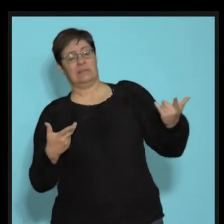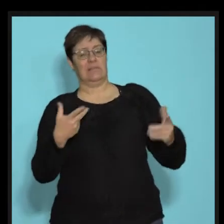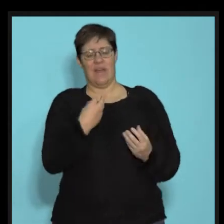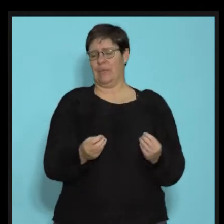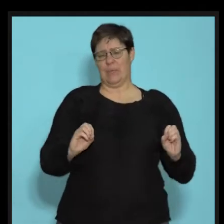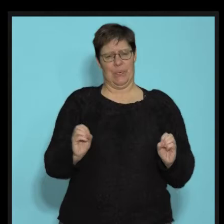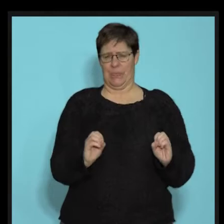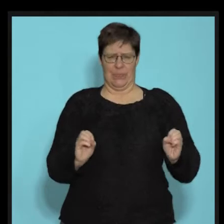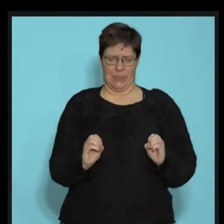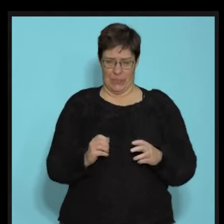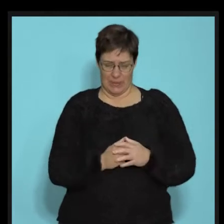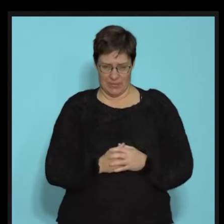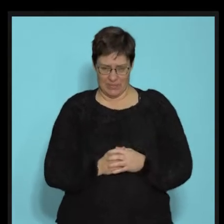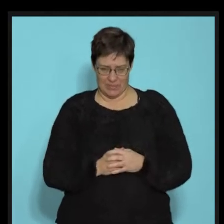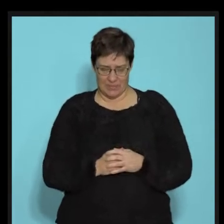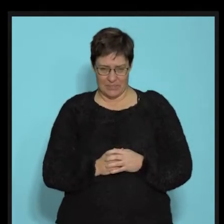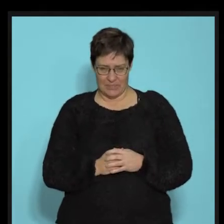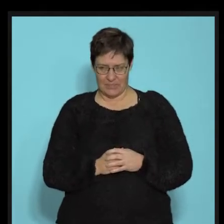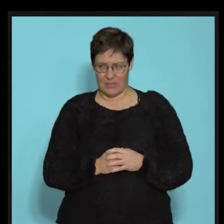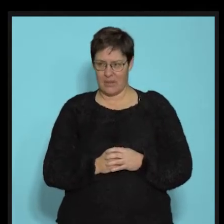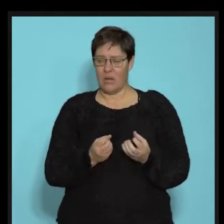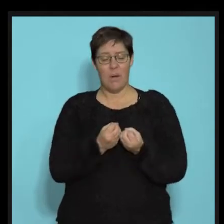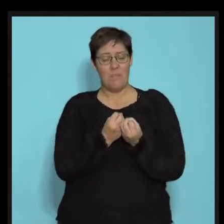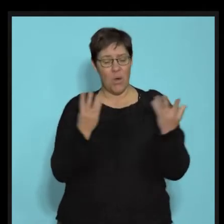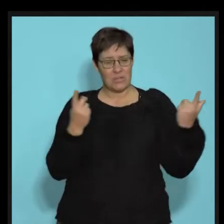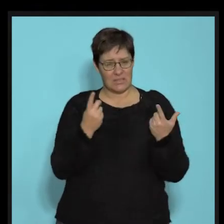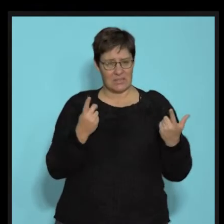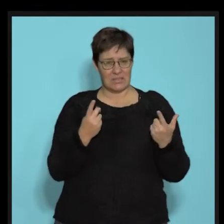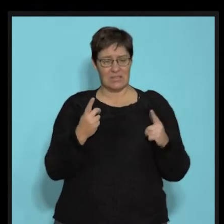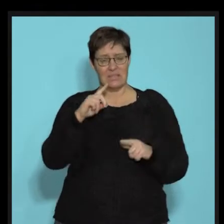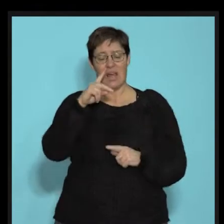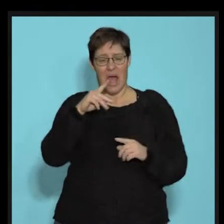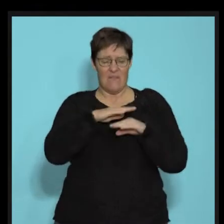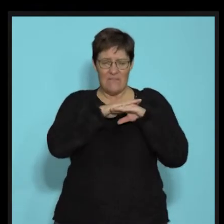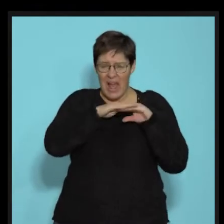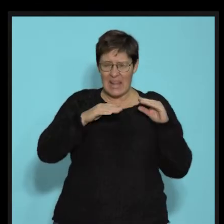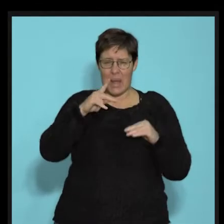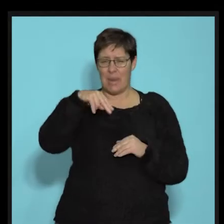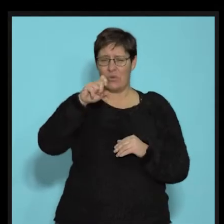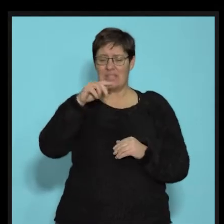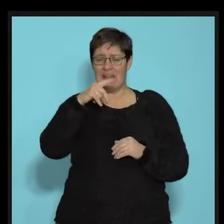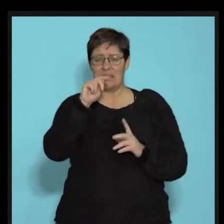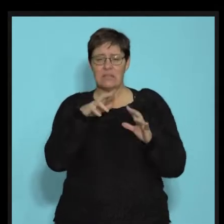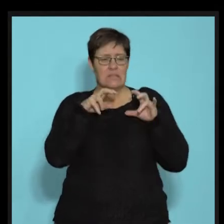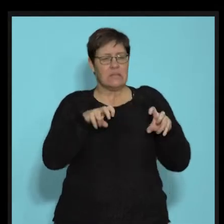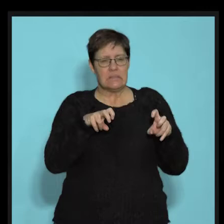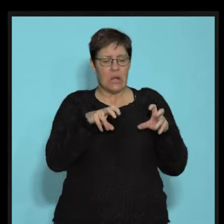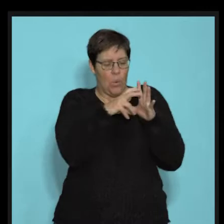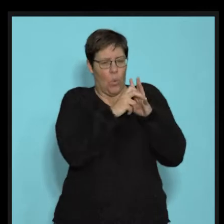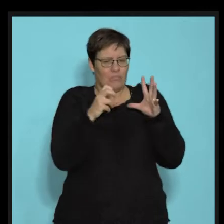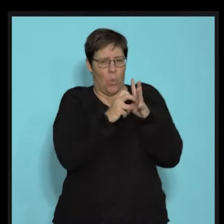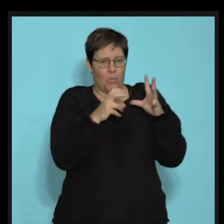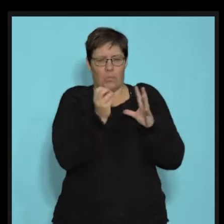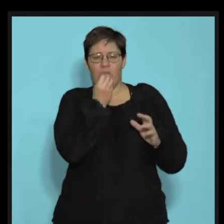need, to do this gas exchange. Remember, most of these are parasites. They're flat. They just sit there and they suck up